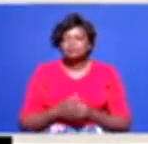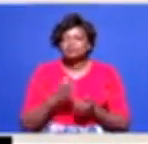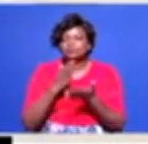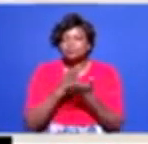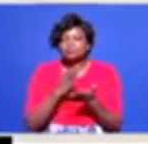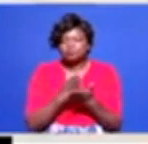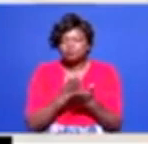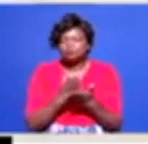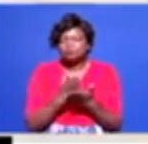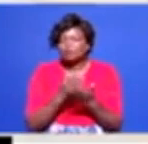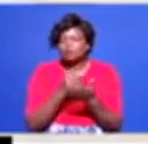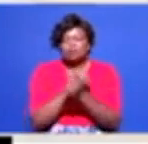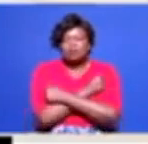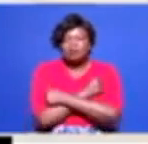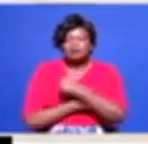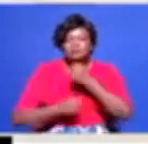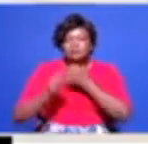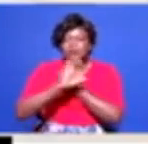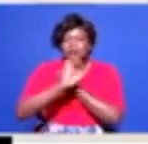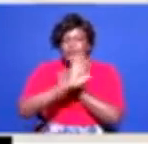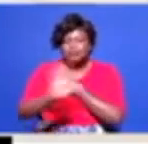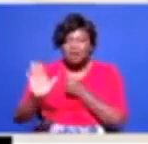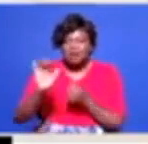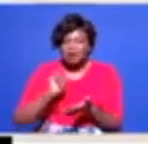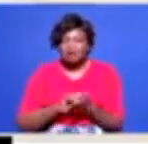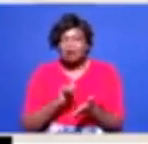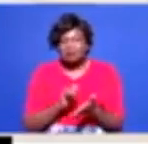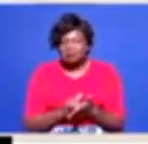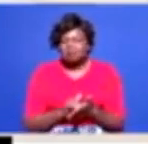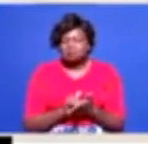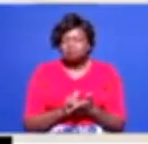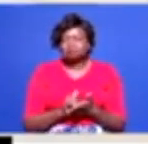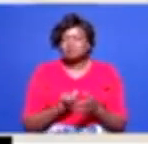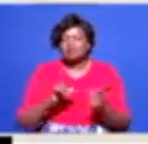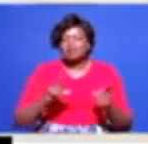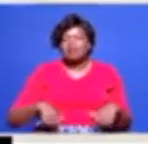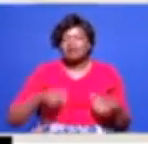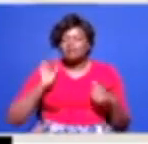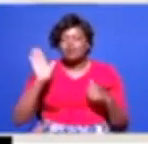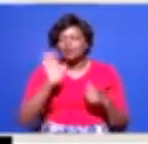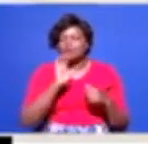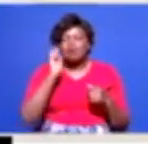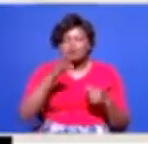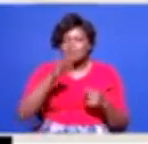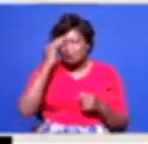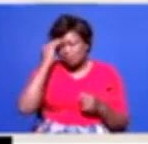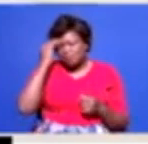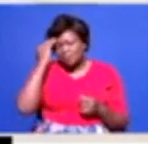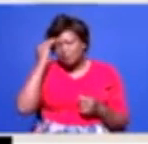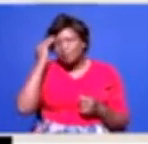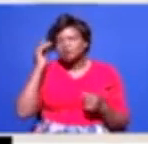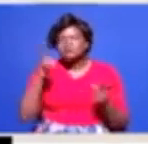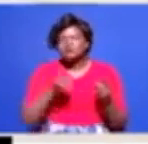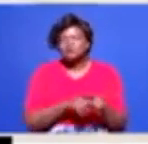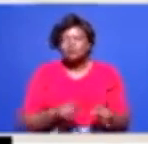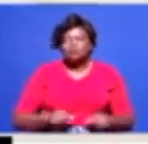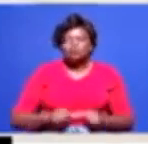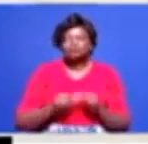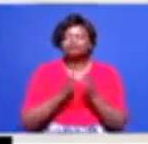patriot whose legacy of civic responsibility will continue to